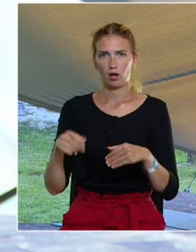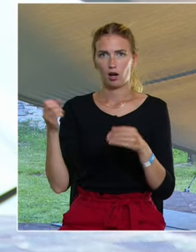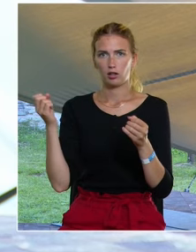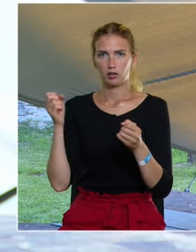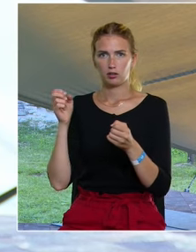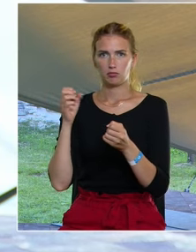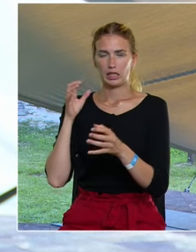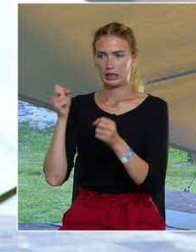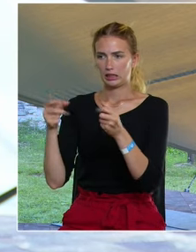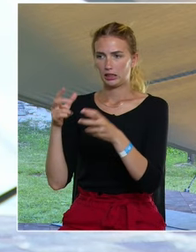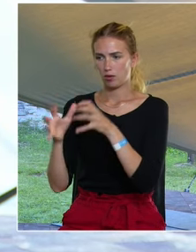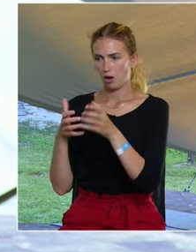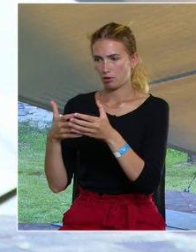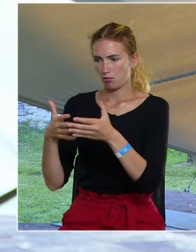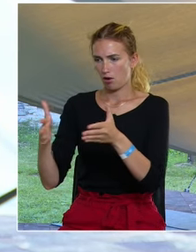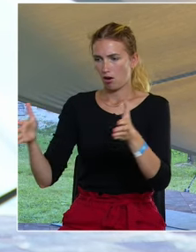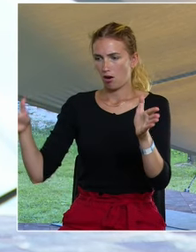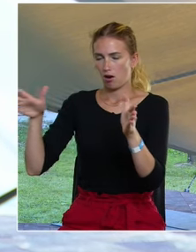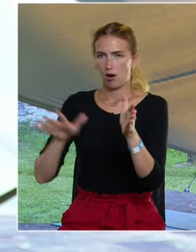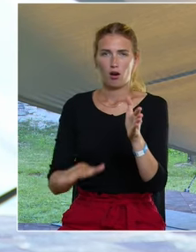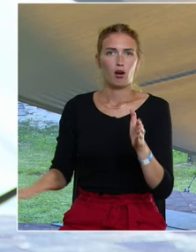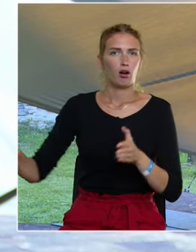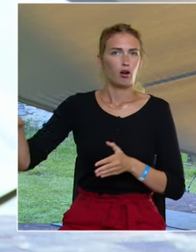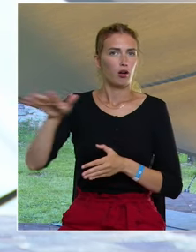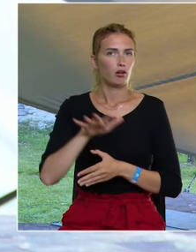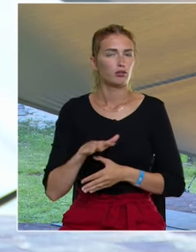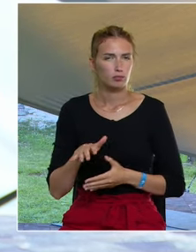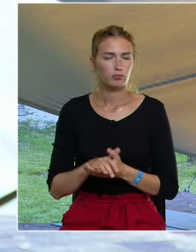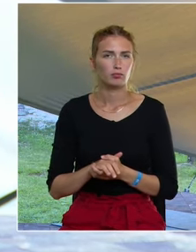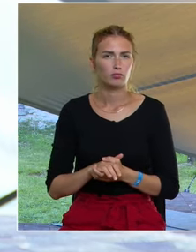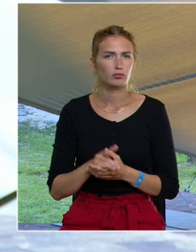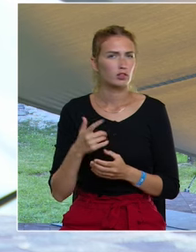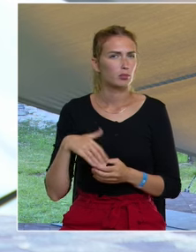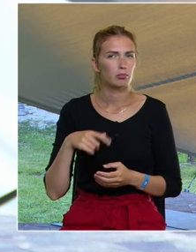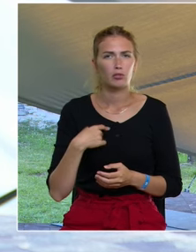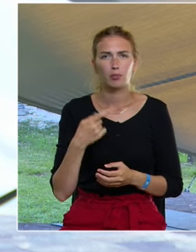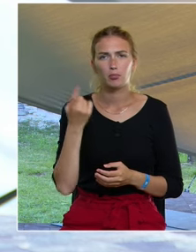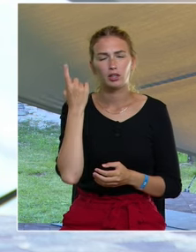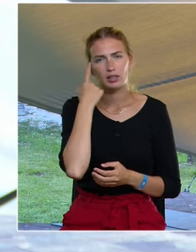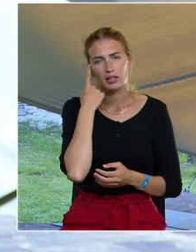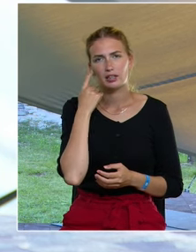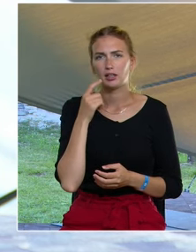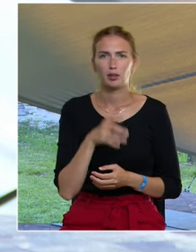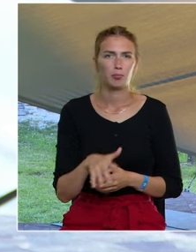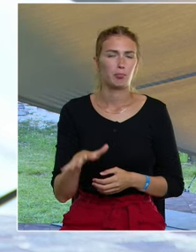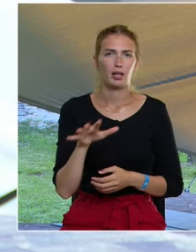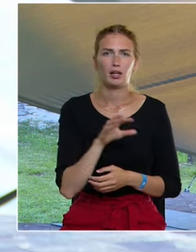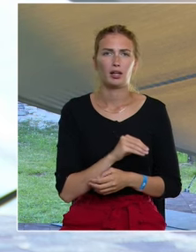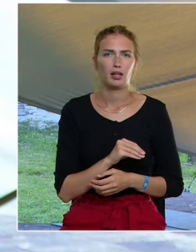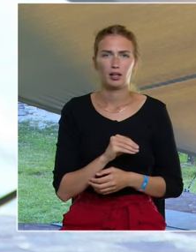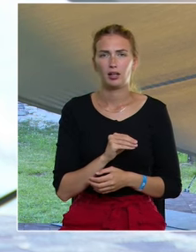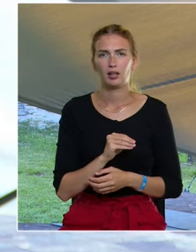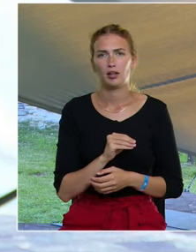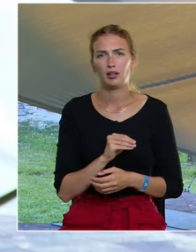What's interesting is that, you know, it was touched upon earlier in the debate, but I think we're not going to continue